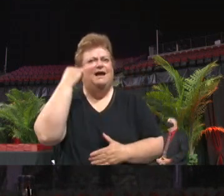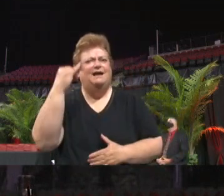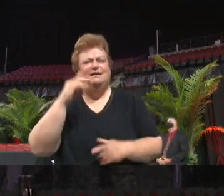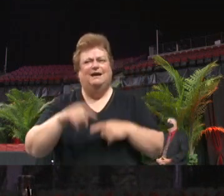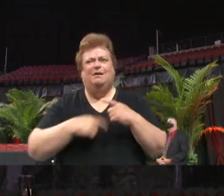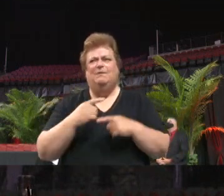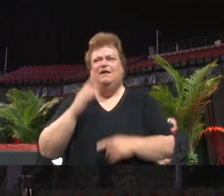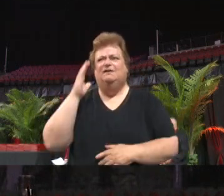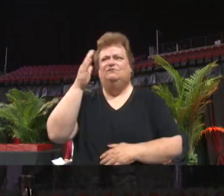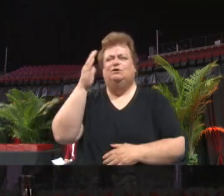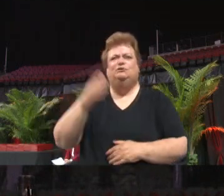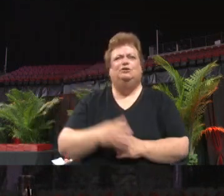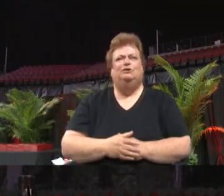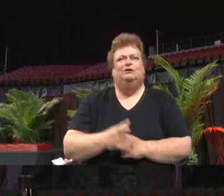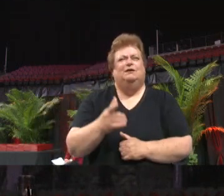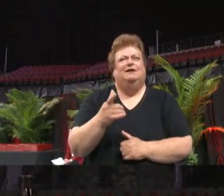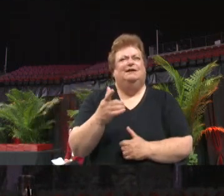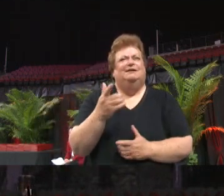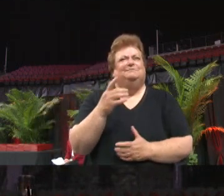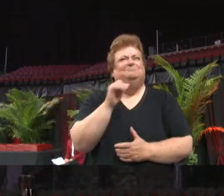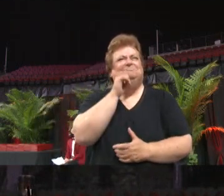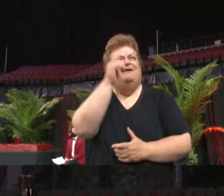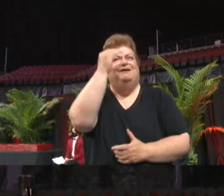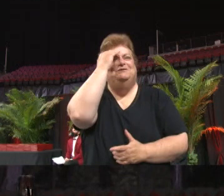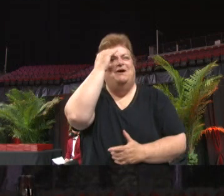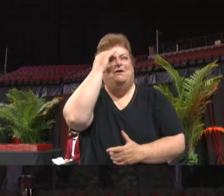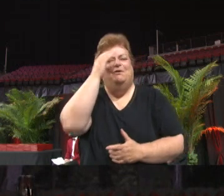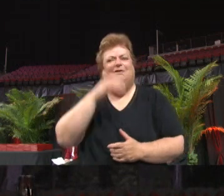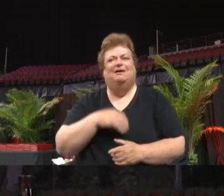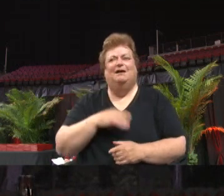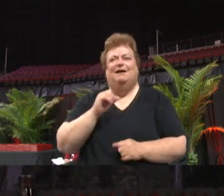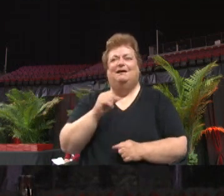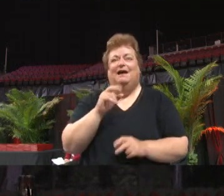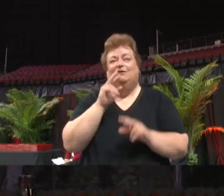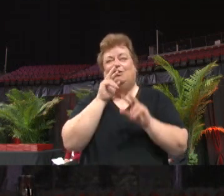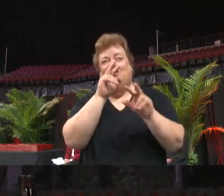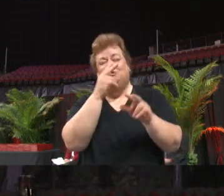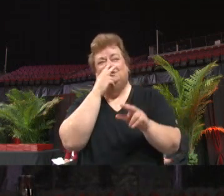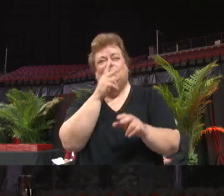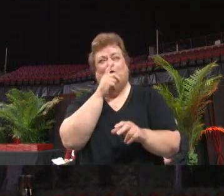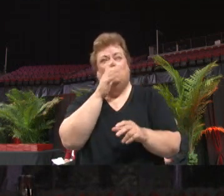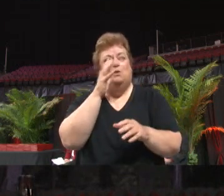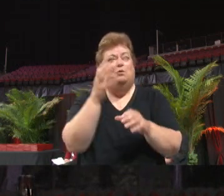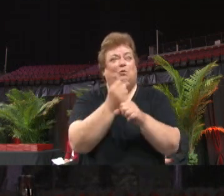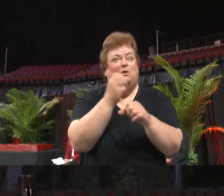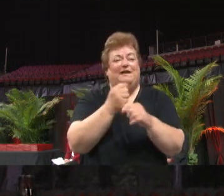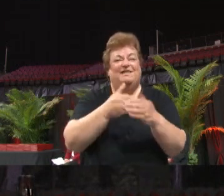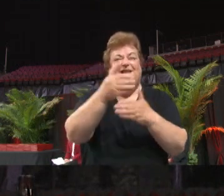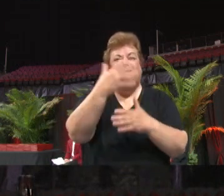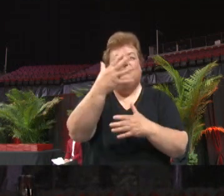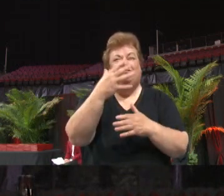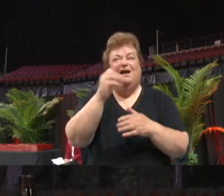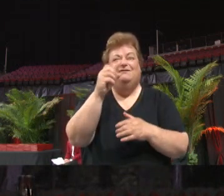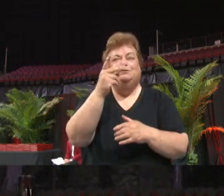and unknown. I could go there and figure out who wins the next 5 Super Bowls and come back to current day and become a rich man.